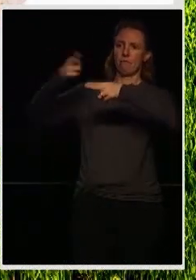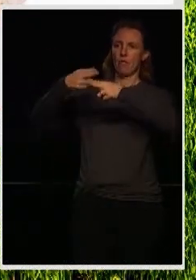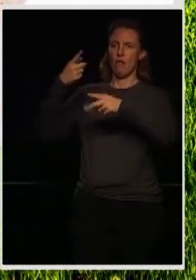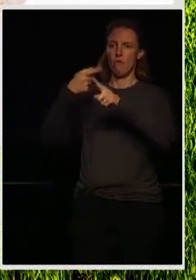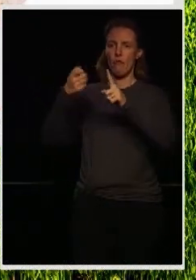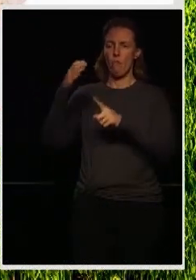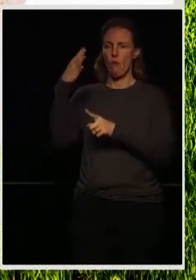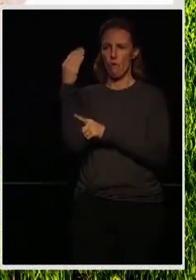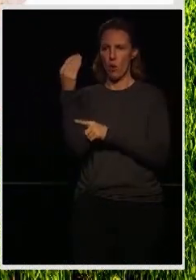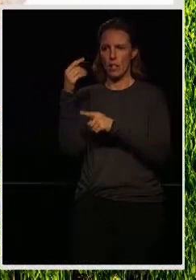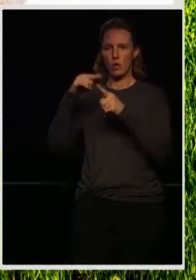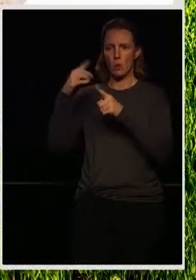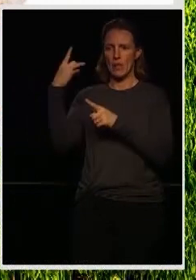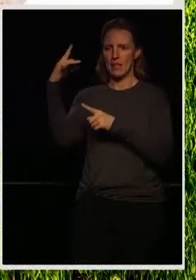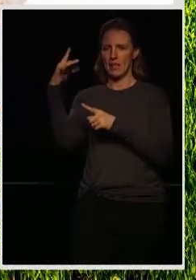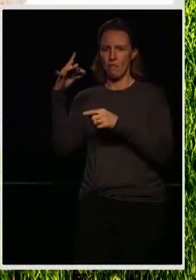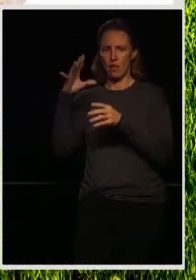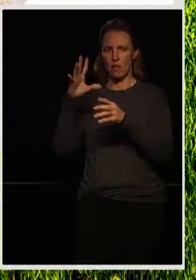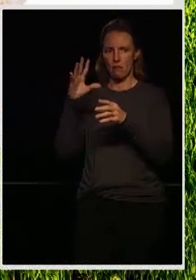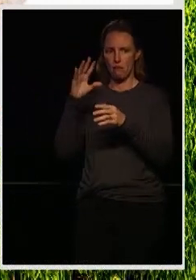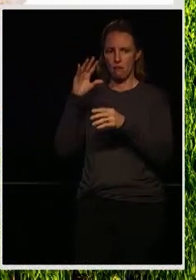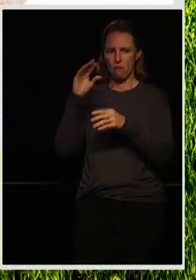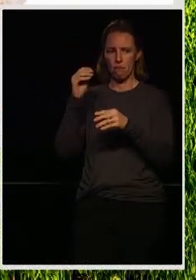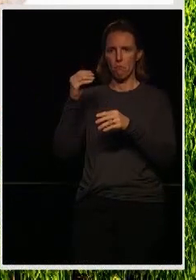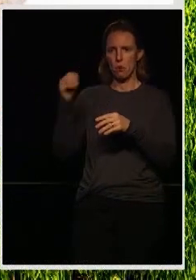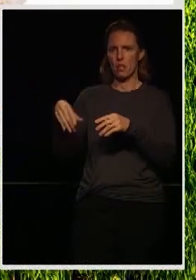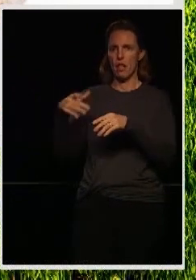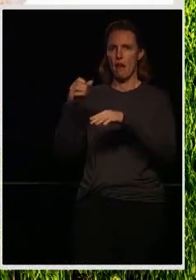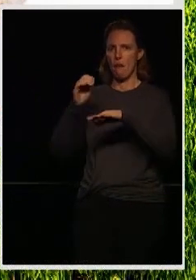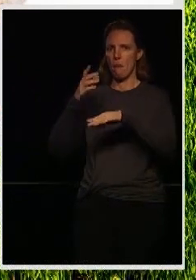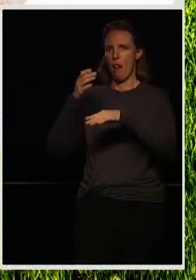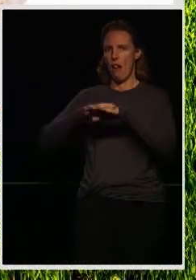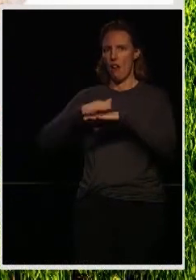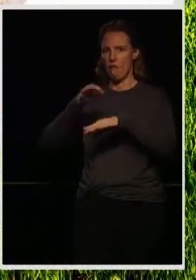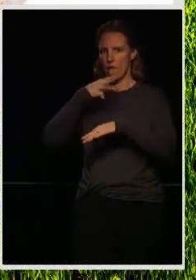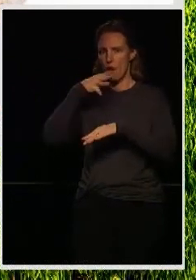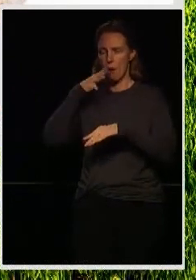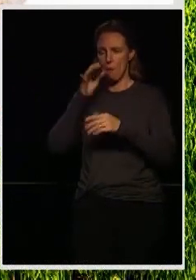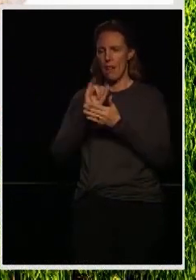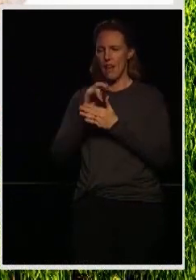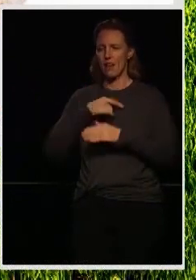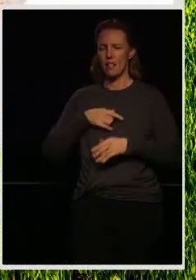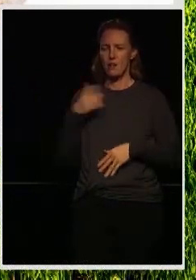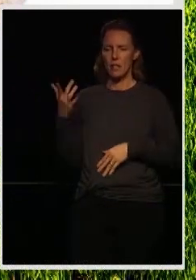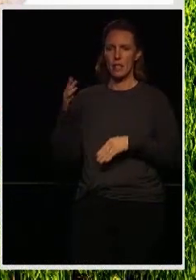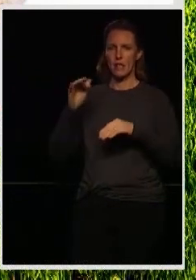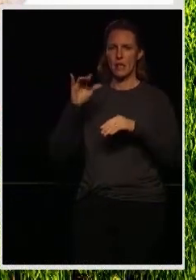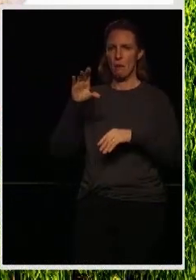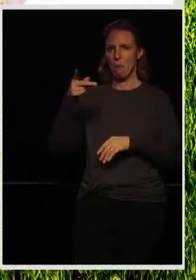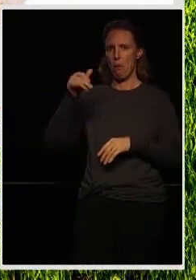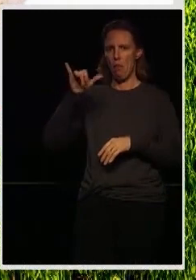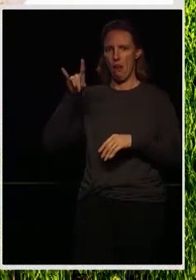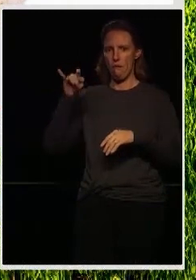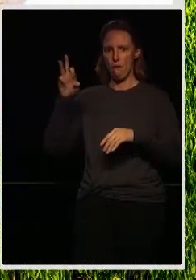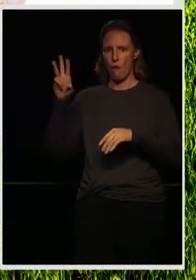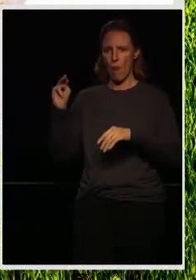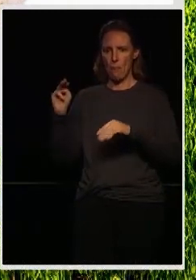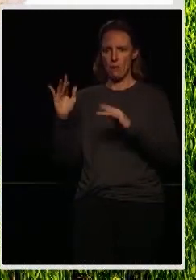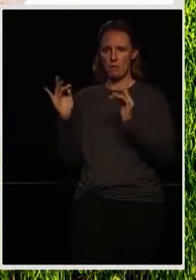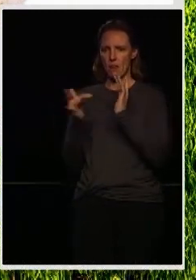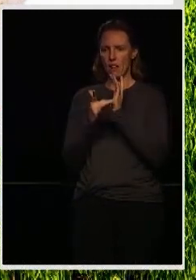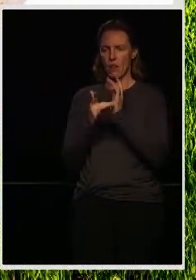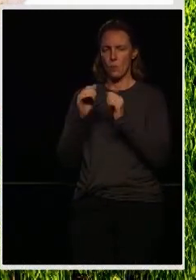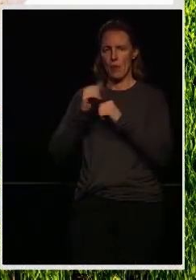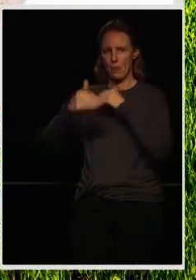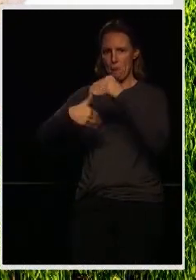14 to 17% on farm. And what's most exciting is that SomaDetect is a platform technology. We're in the process